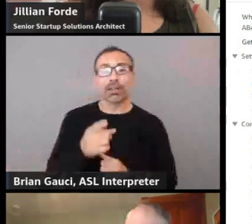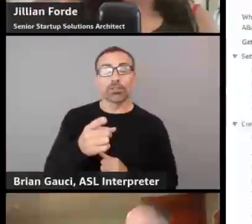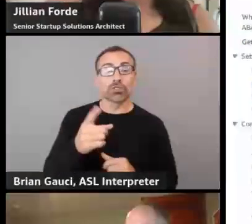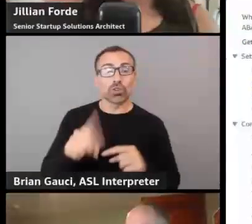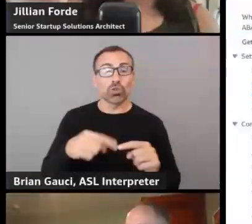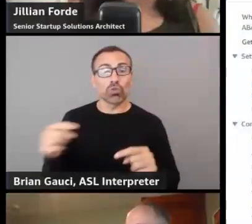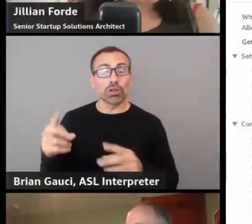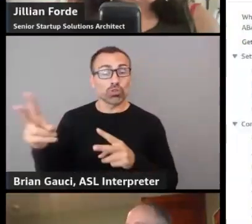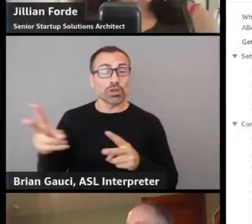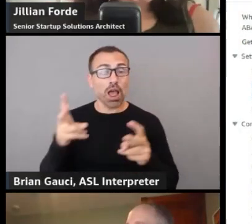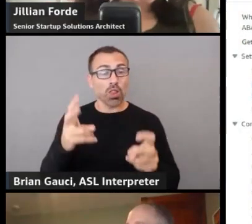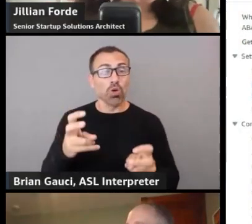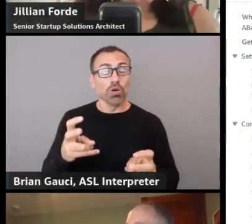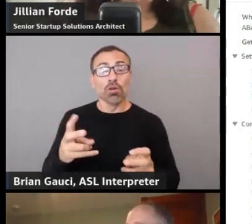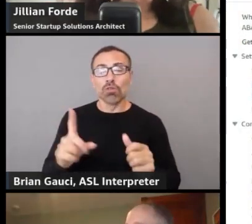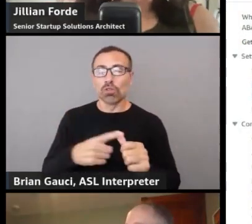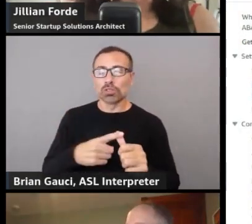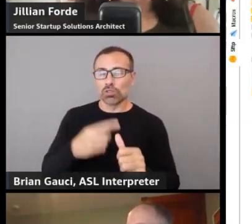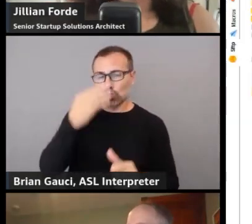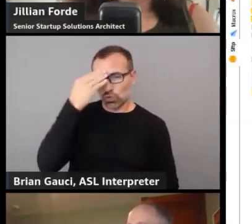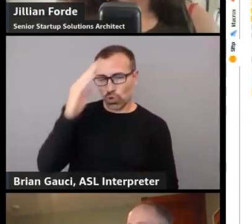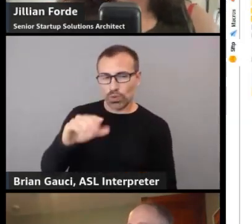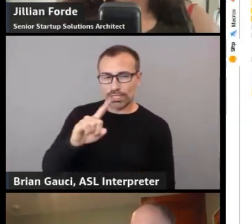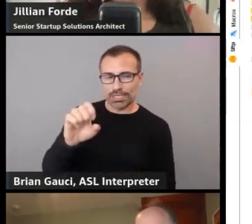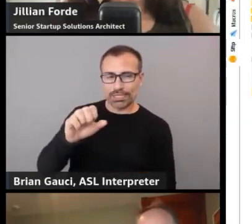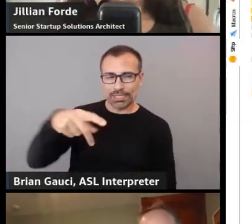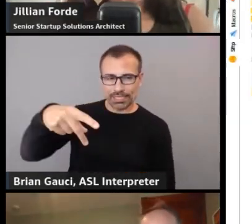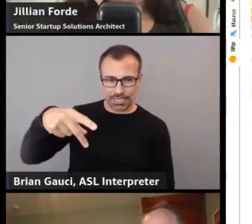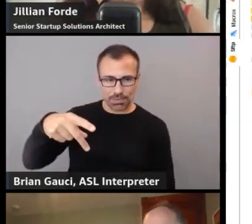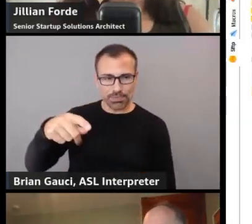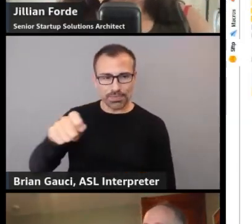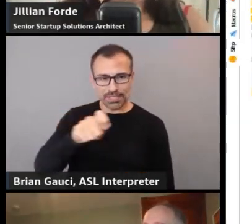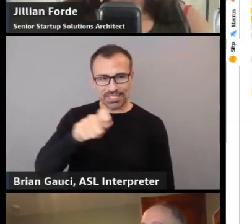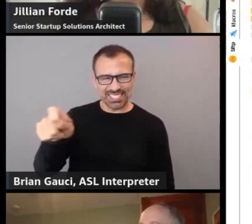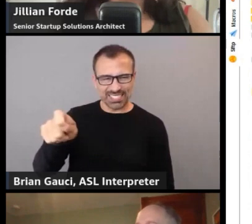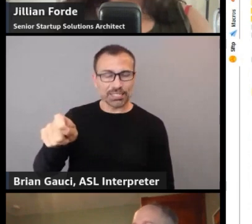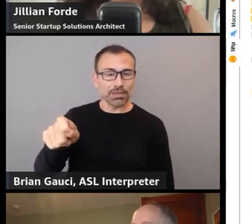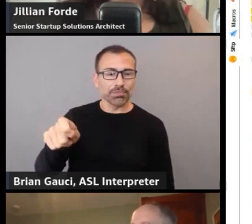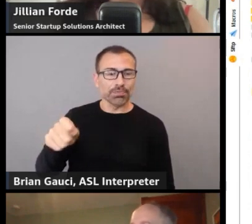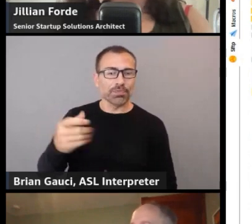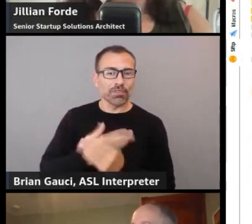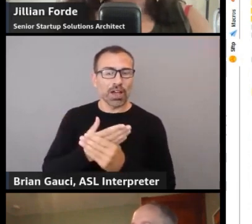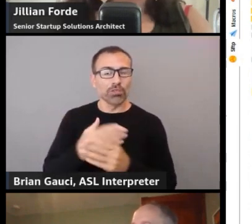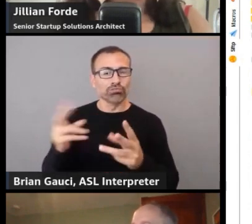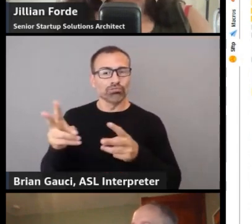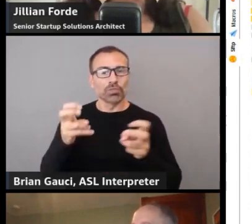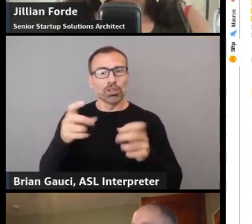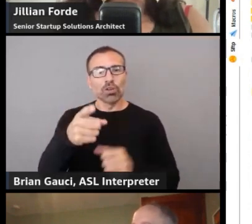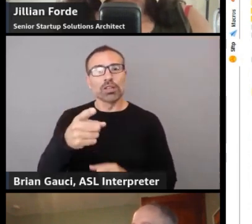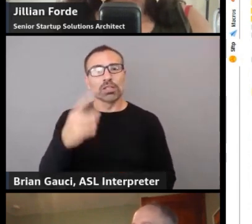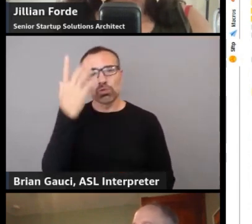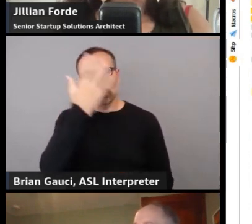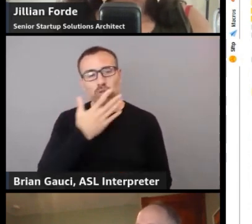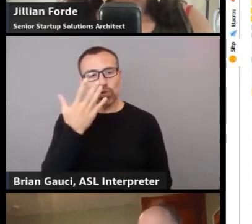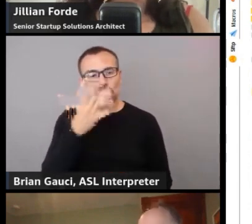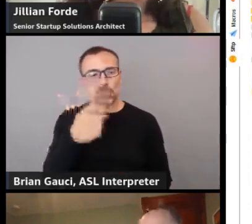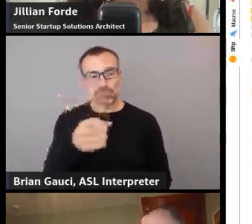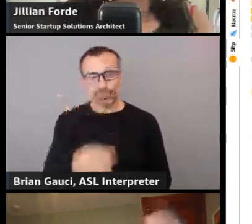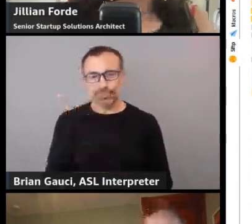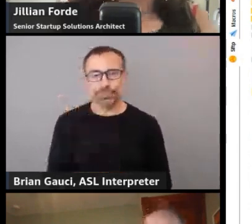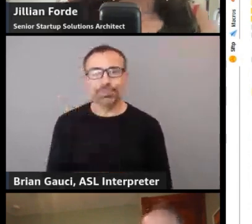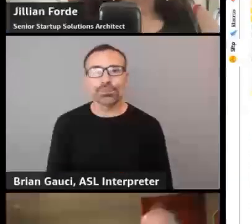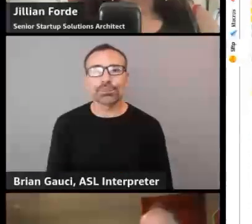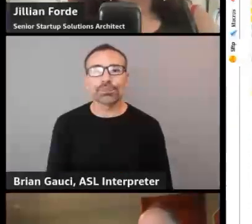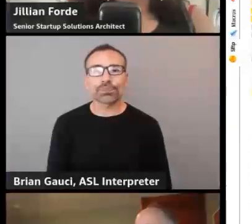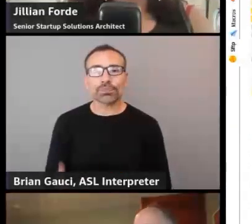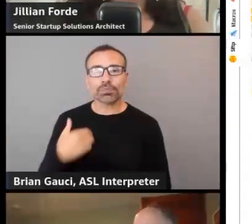that you can download. And we'll just quickly show you what the contents of the zip file look like. We've got a README file,